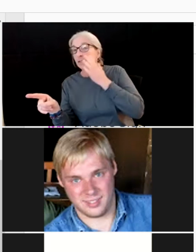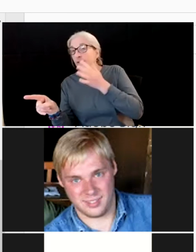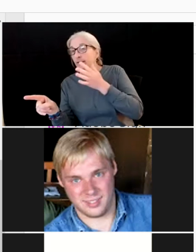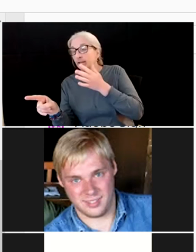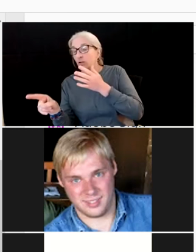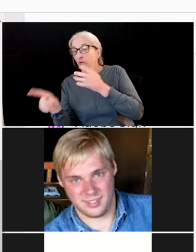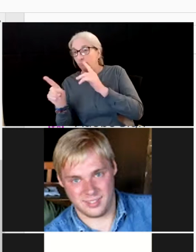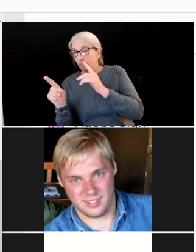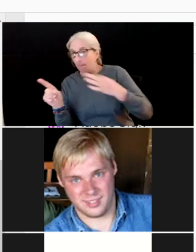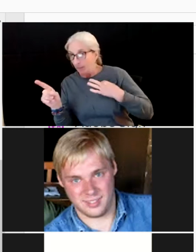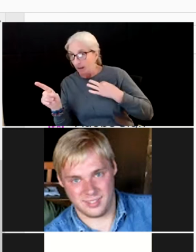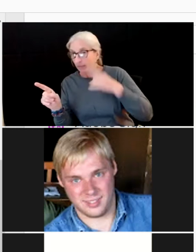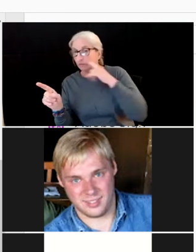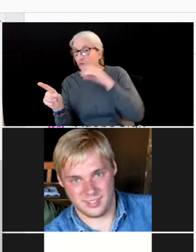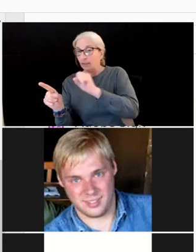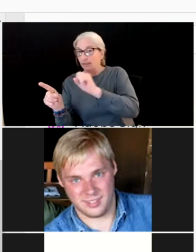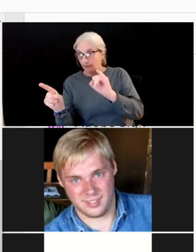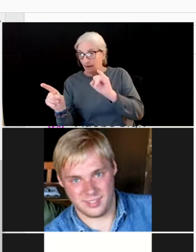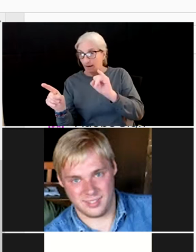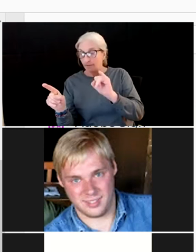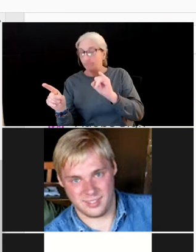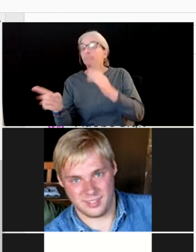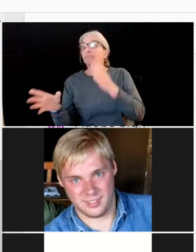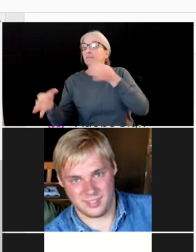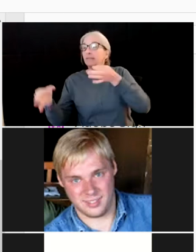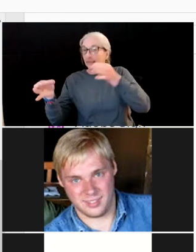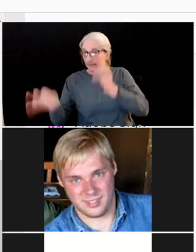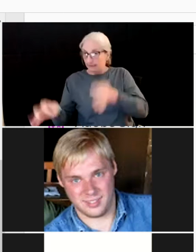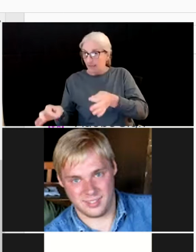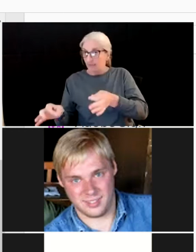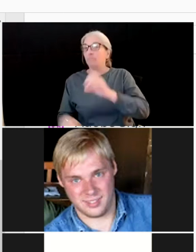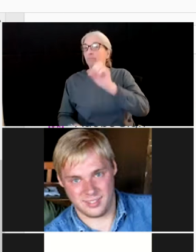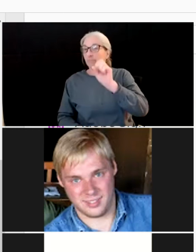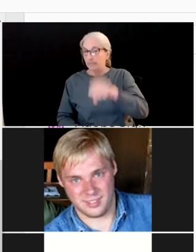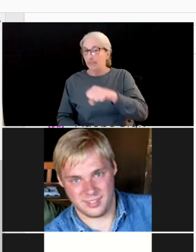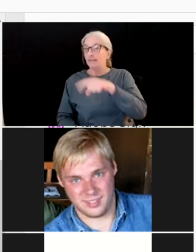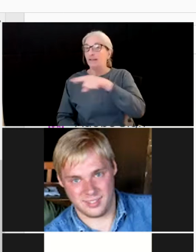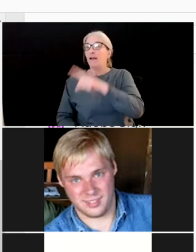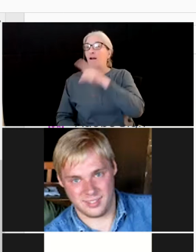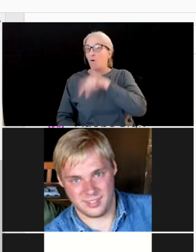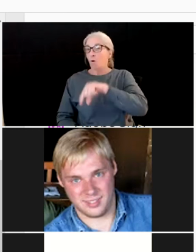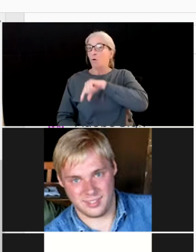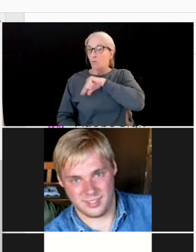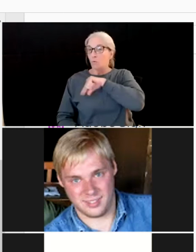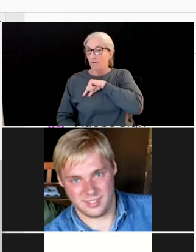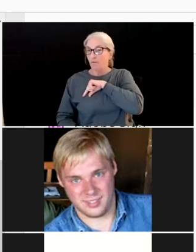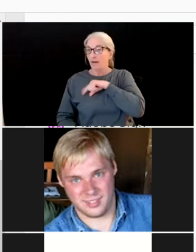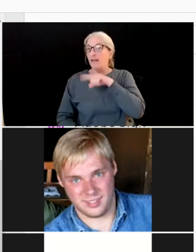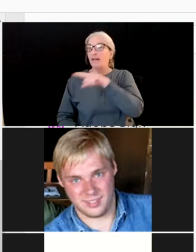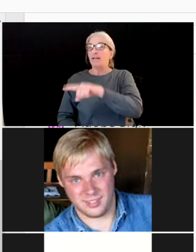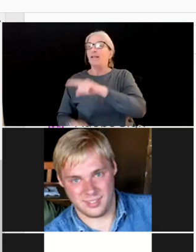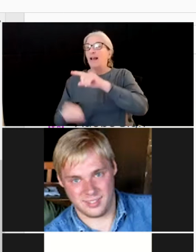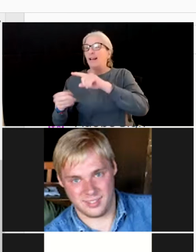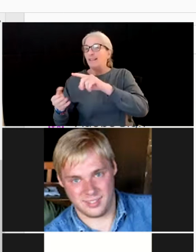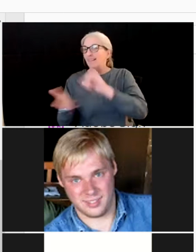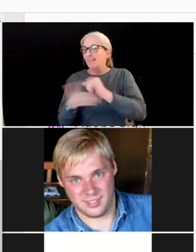again, the disability determination date is going to be the date on the letter that the client gets letting them know